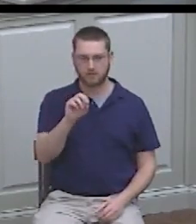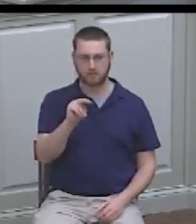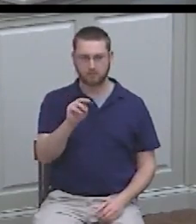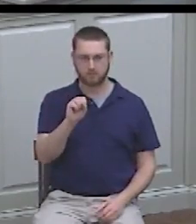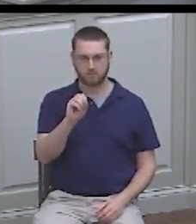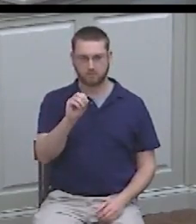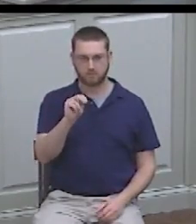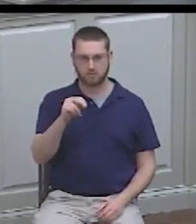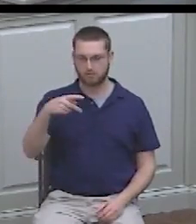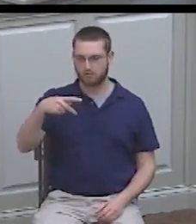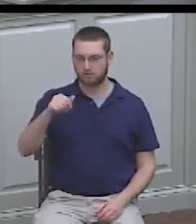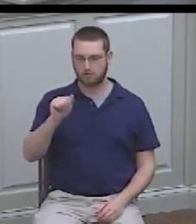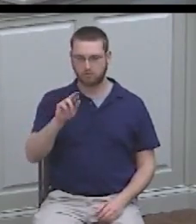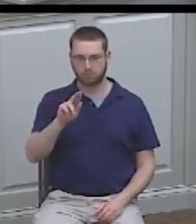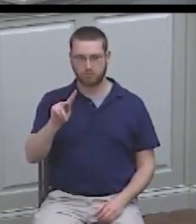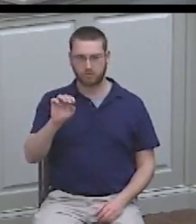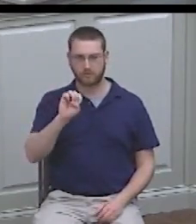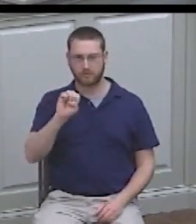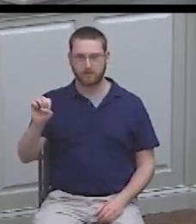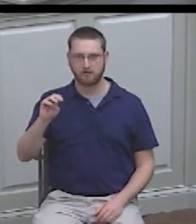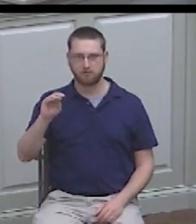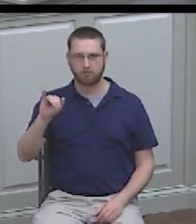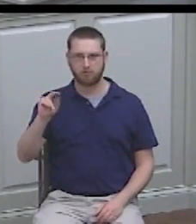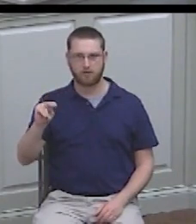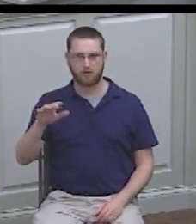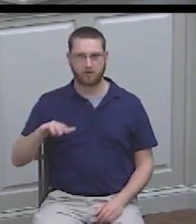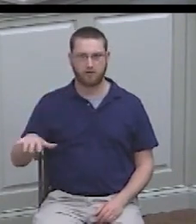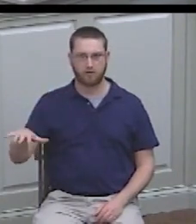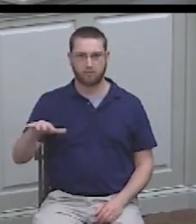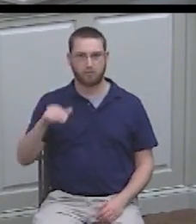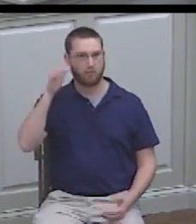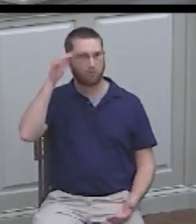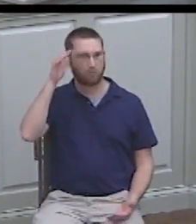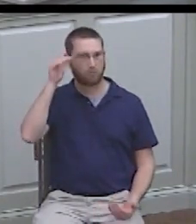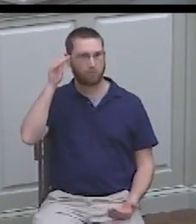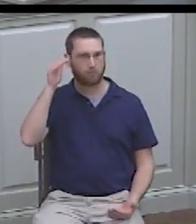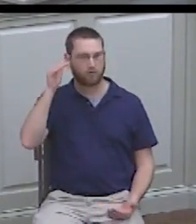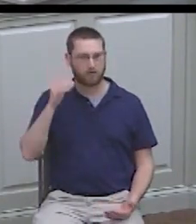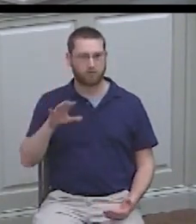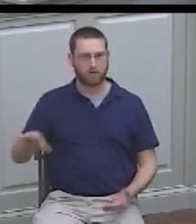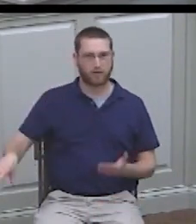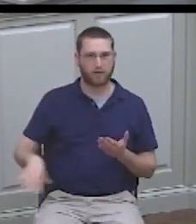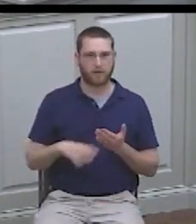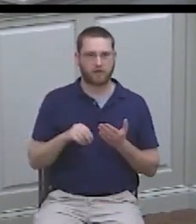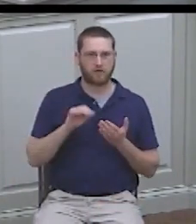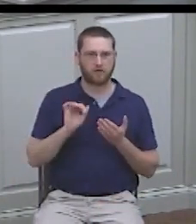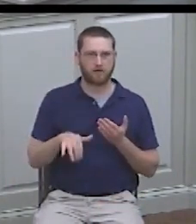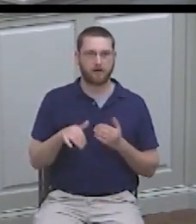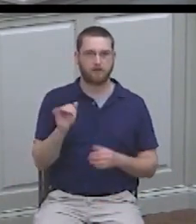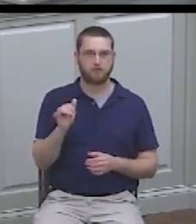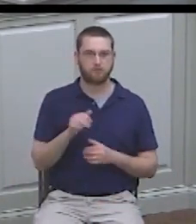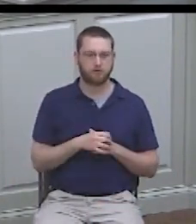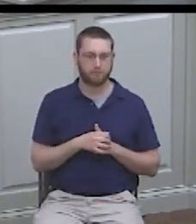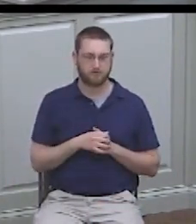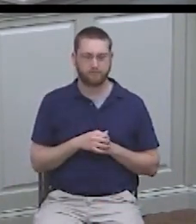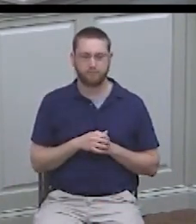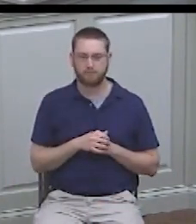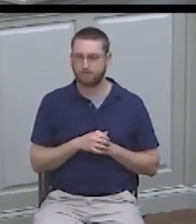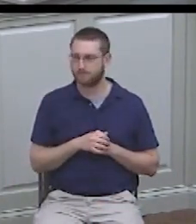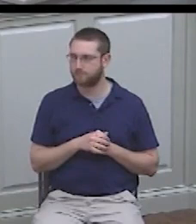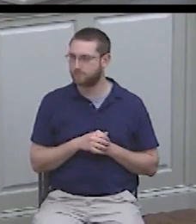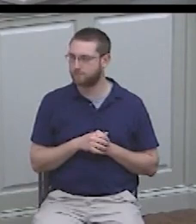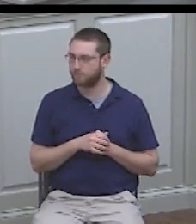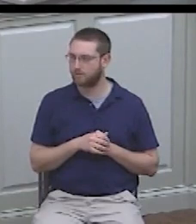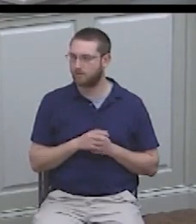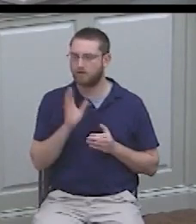in the East Main area. So we hope to possibly incorporate that in this plan as well. So